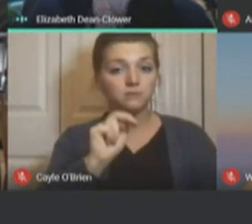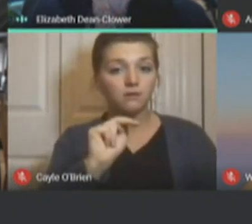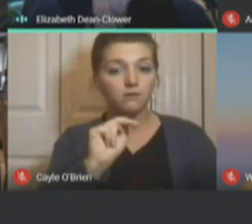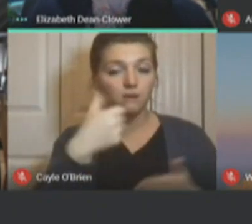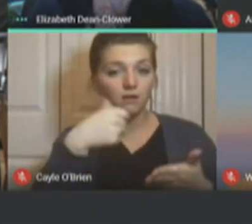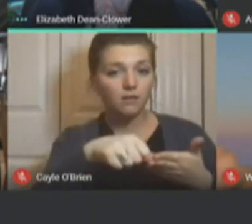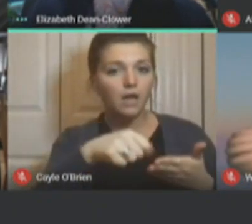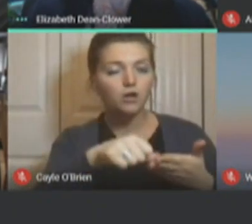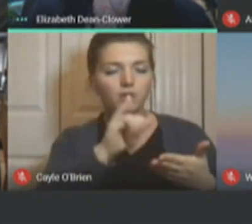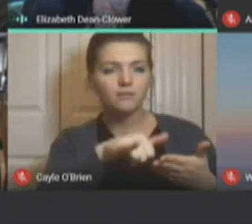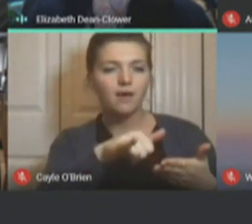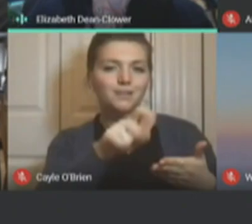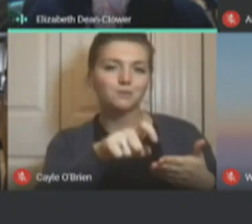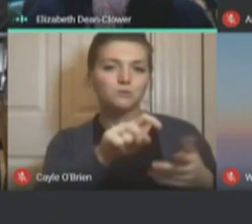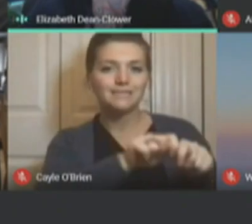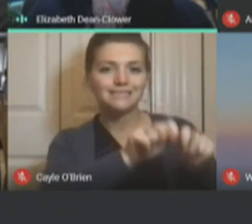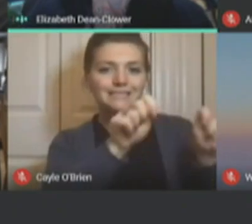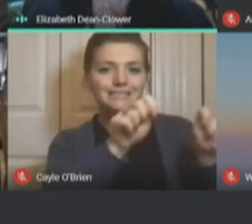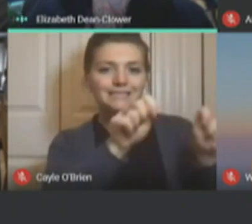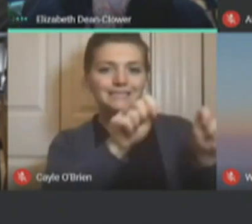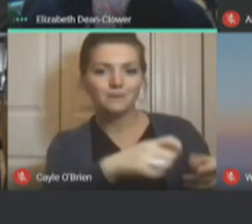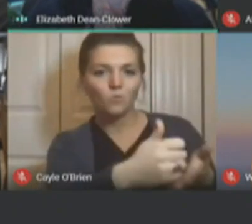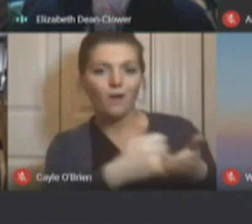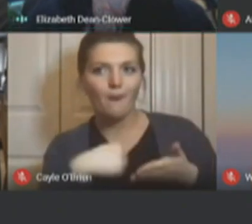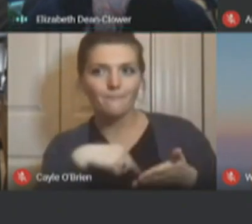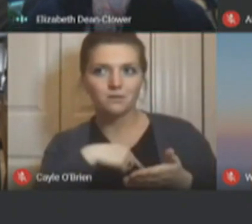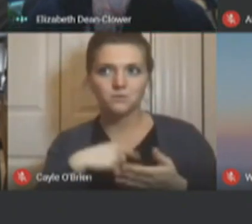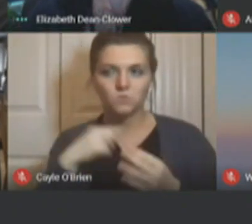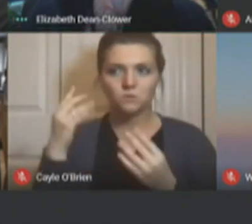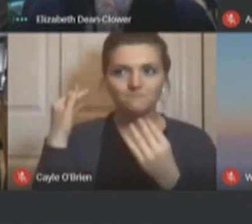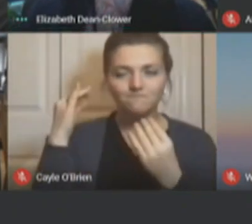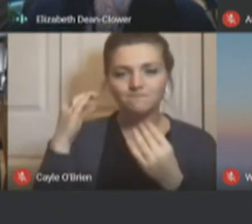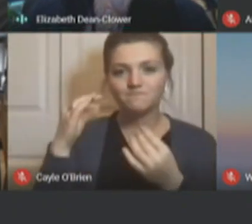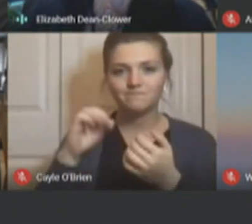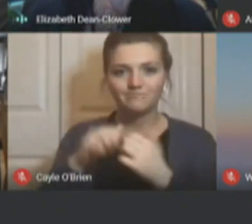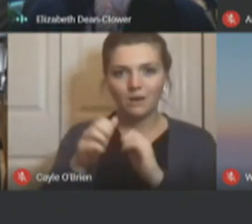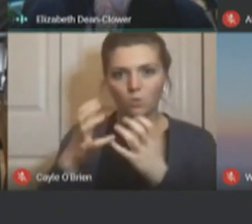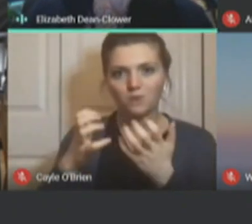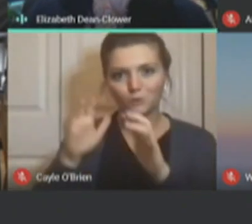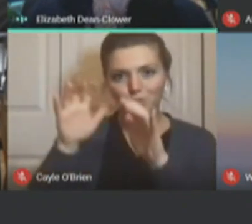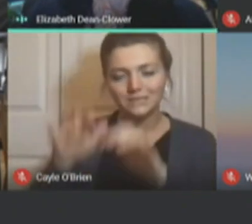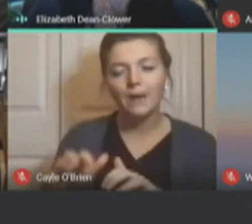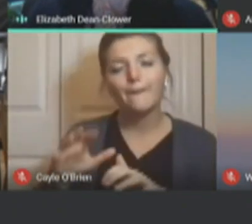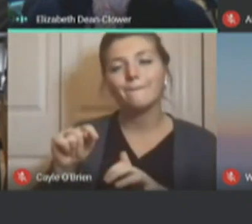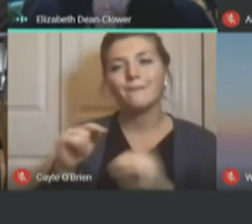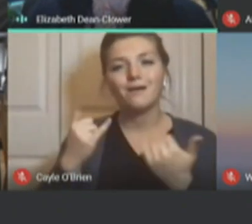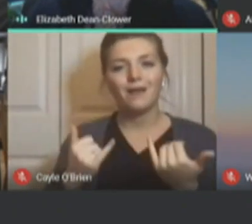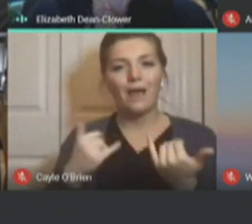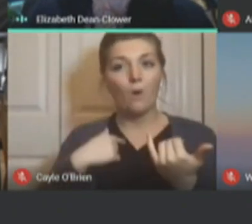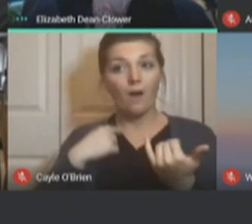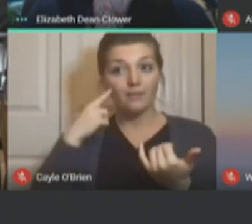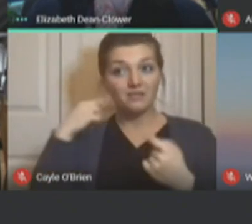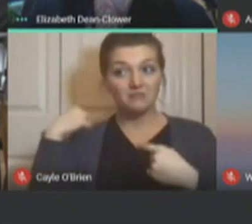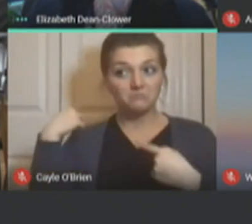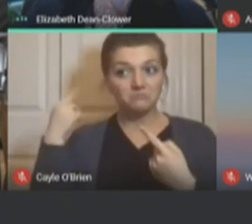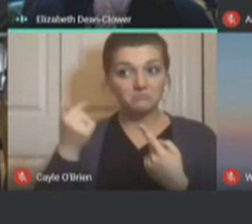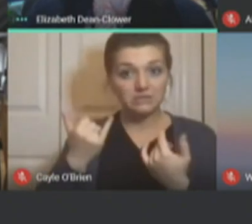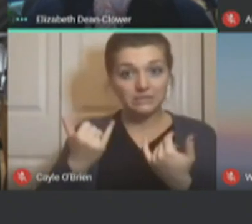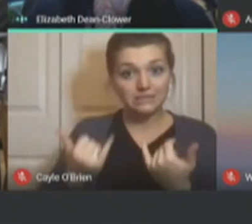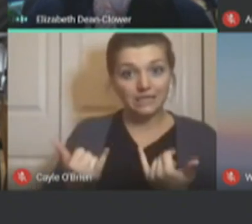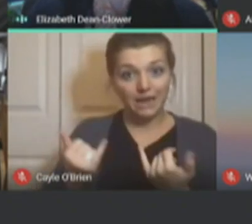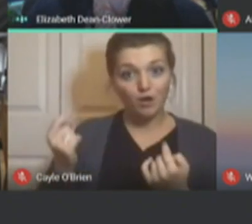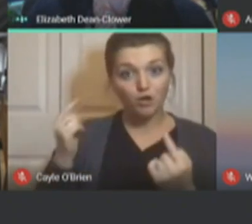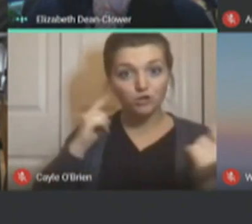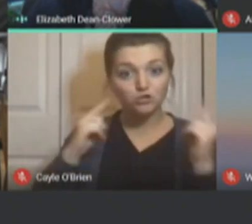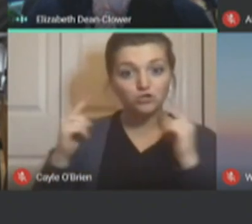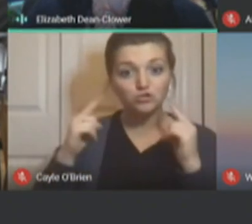point had, talked about some features they had found. But I think now, based on what we've heard today